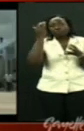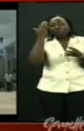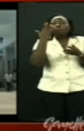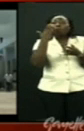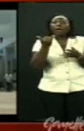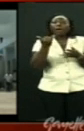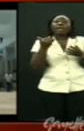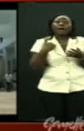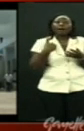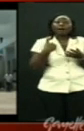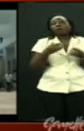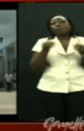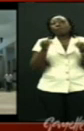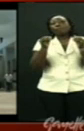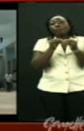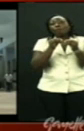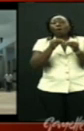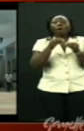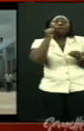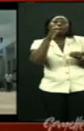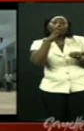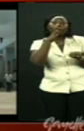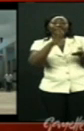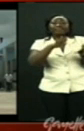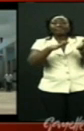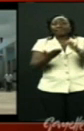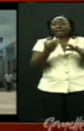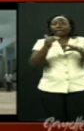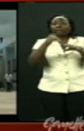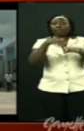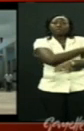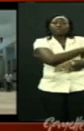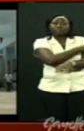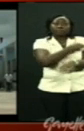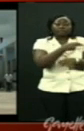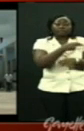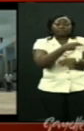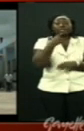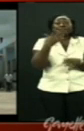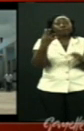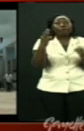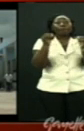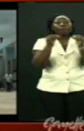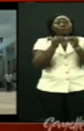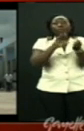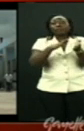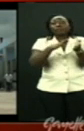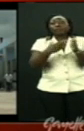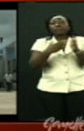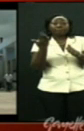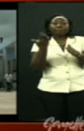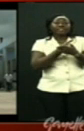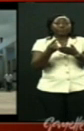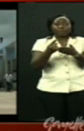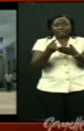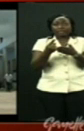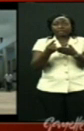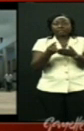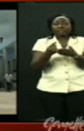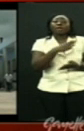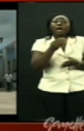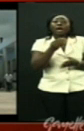young mothers have died in childbirth at the New Amsterdam Hospital in Berbice within the last 5 weeks. Cabinet also called on Minister